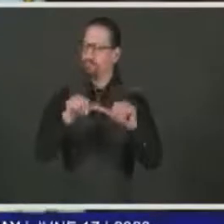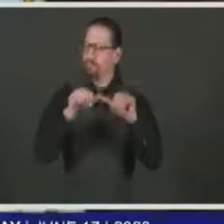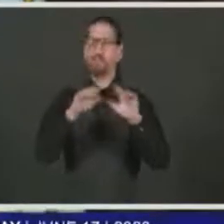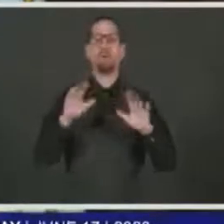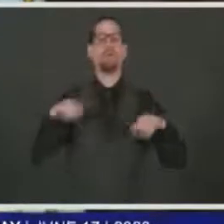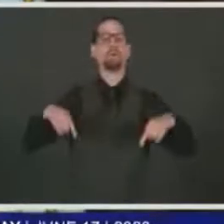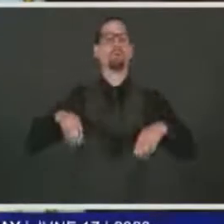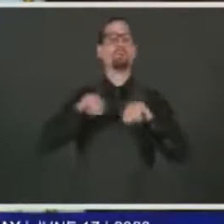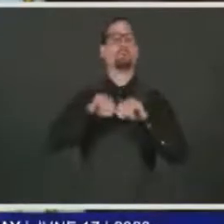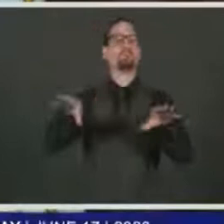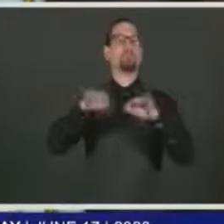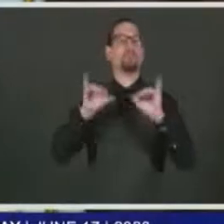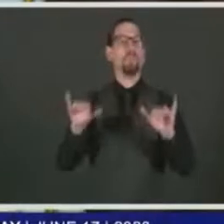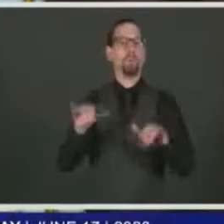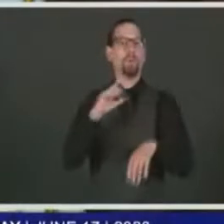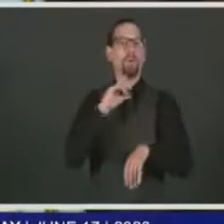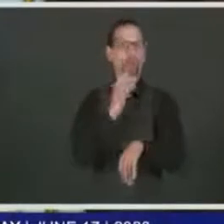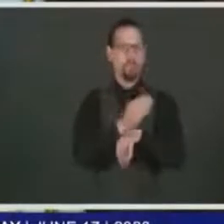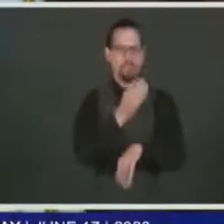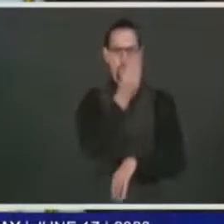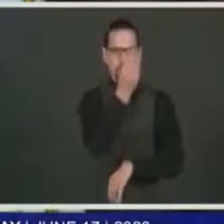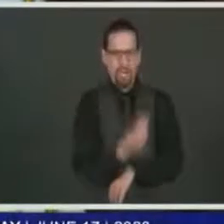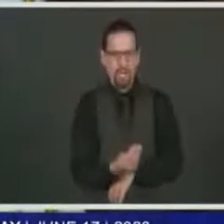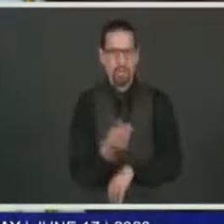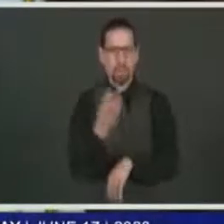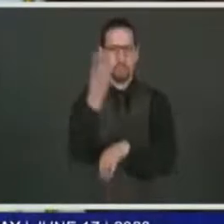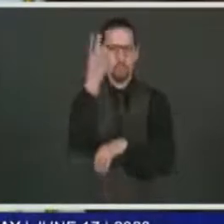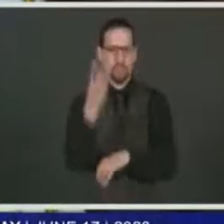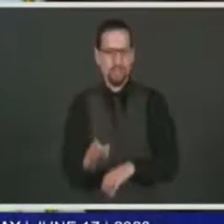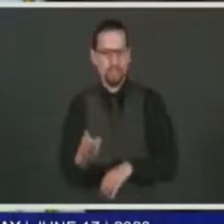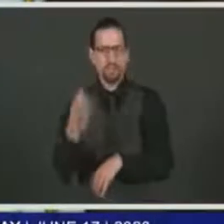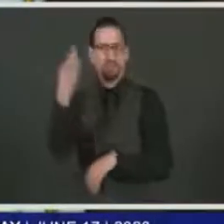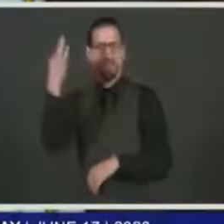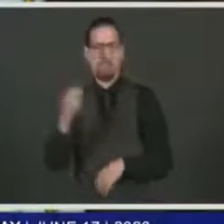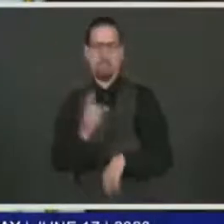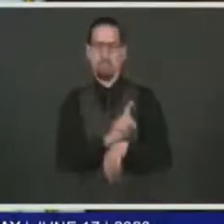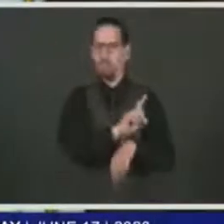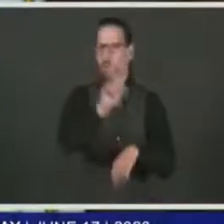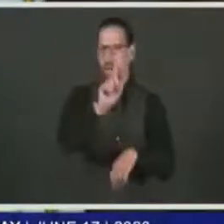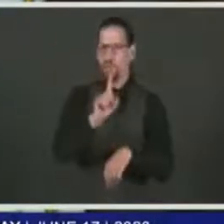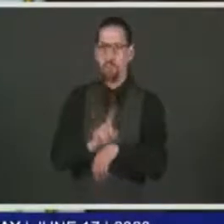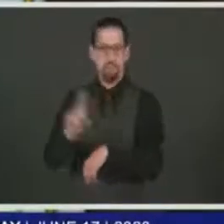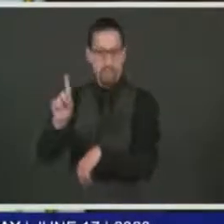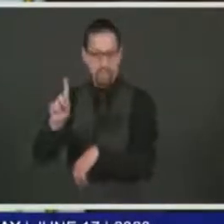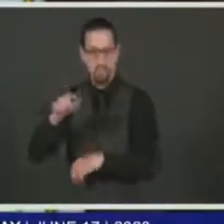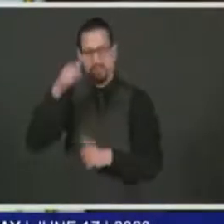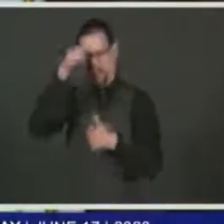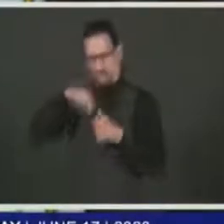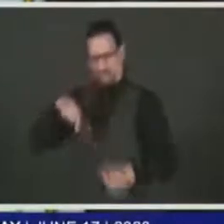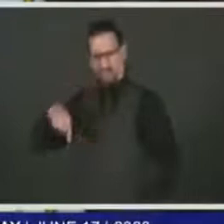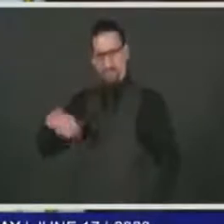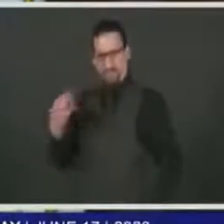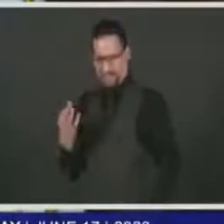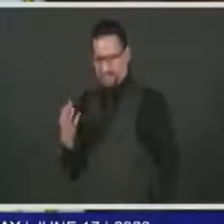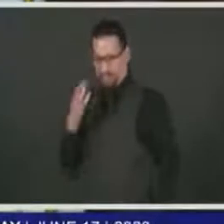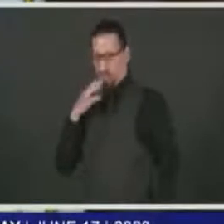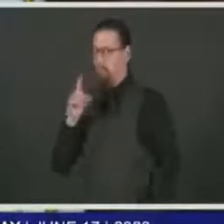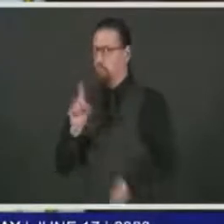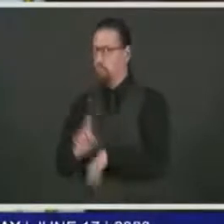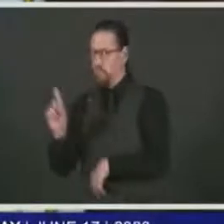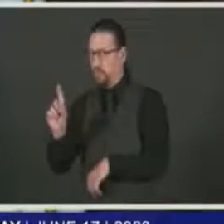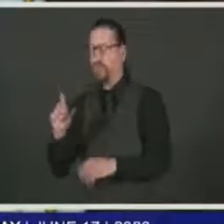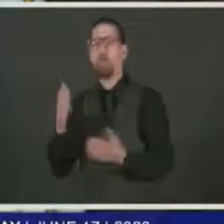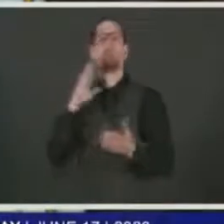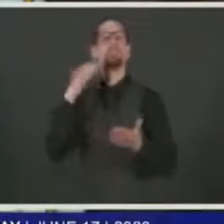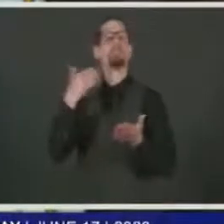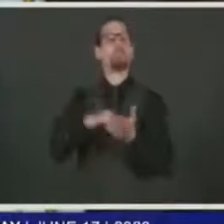Friday at 1 o'clock. So we'll be back on Friday at 1, and then again Monday at 1 o'clock. I want to thank the members of the